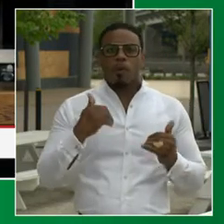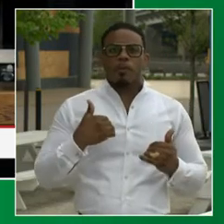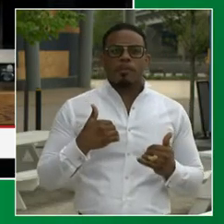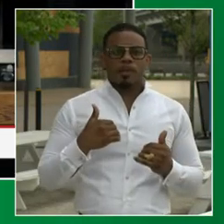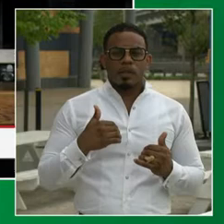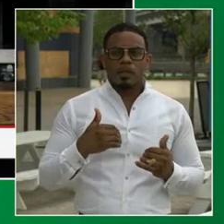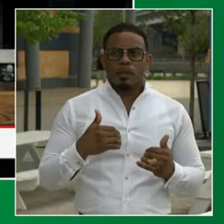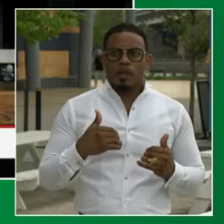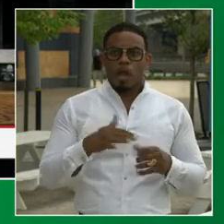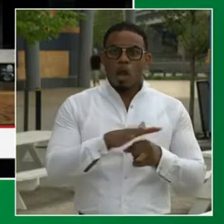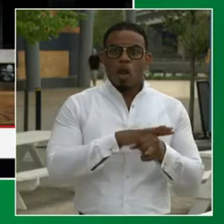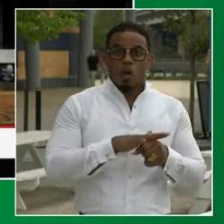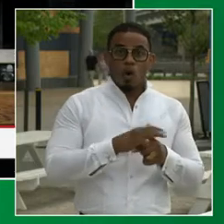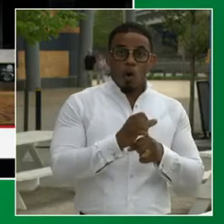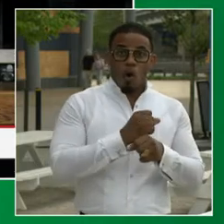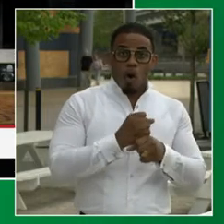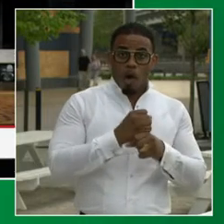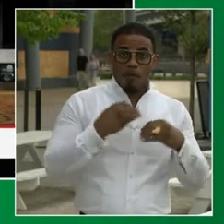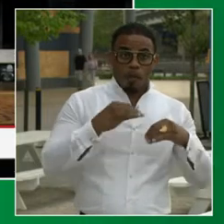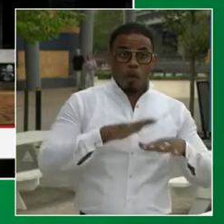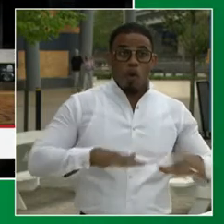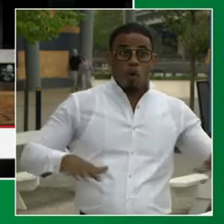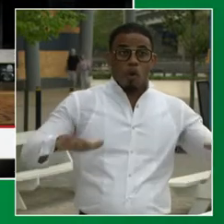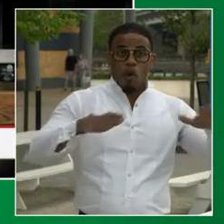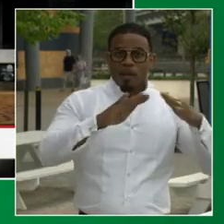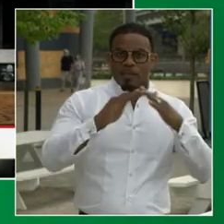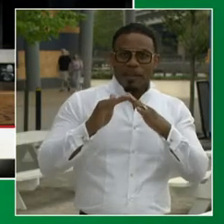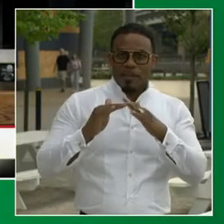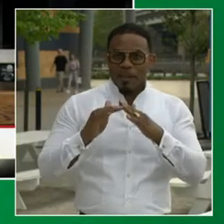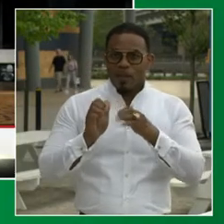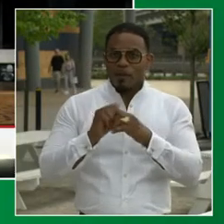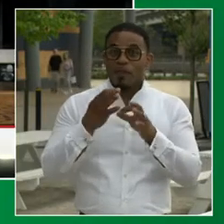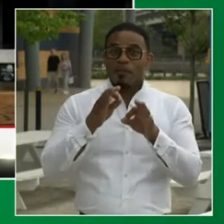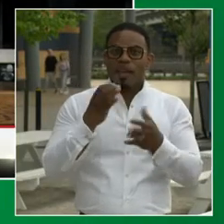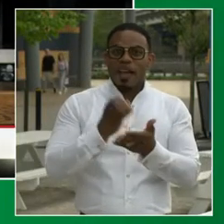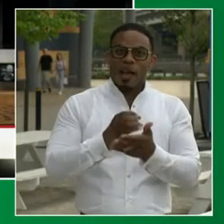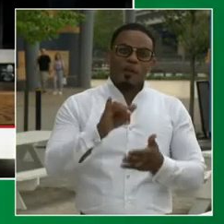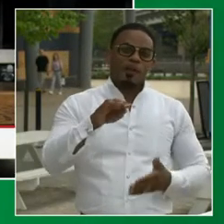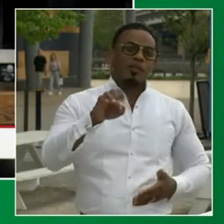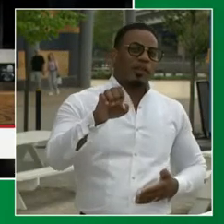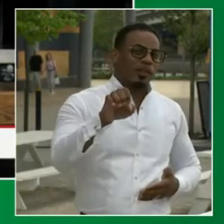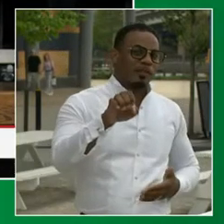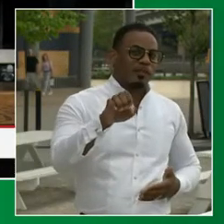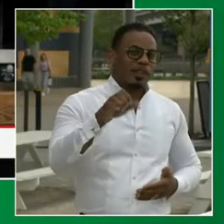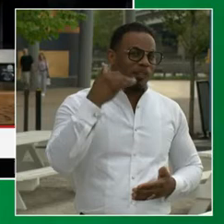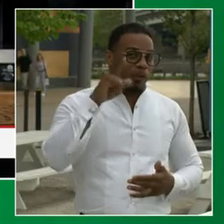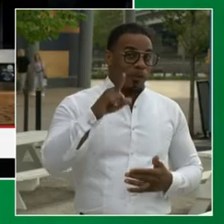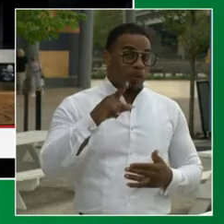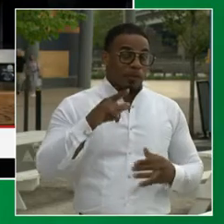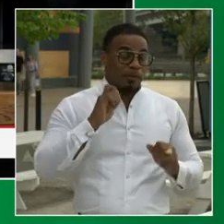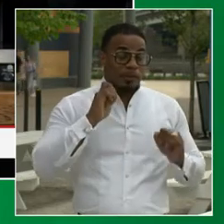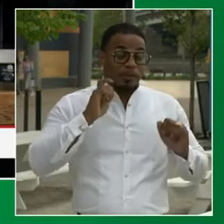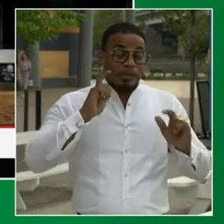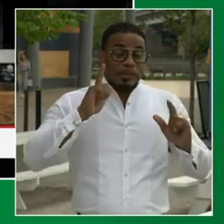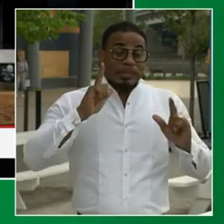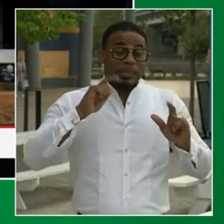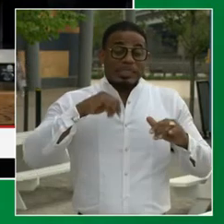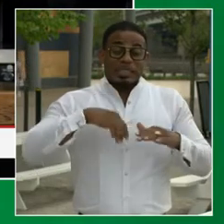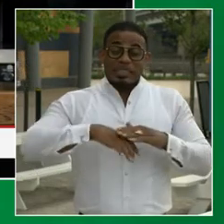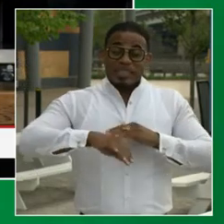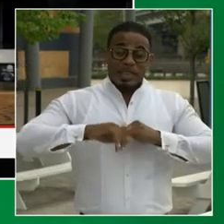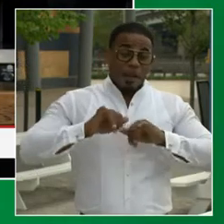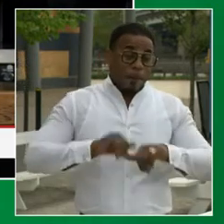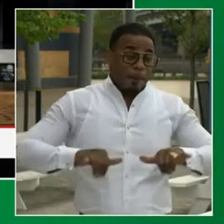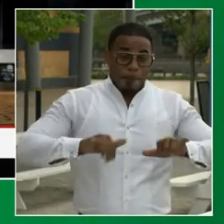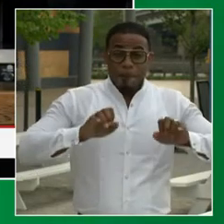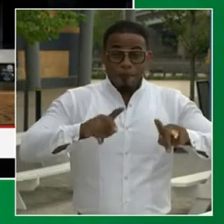at local coffee shops across the downtown with a free cup of Joe. So in order for you to perk up as you get into that